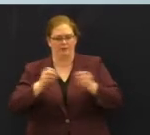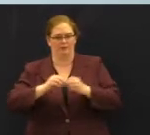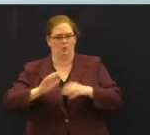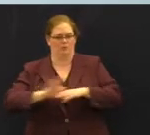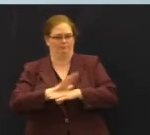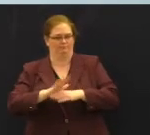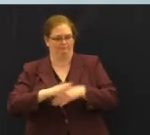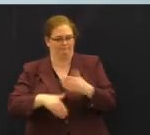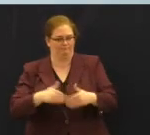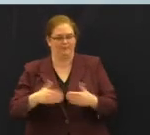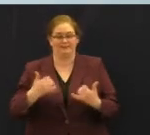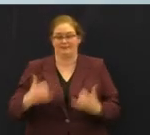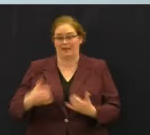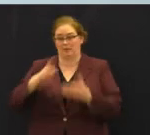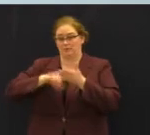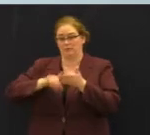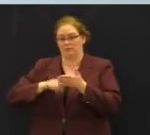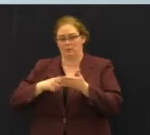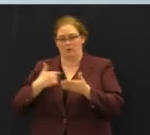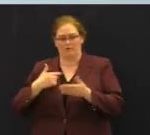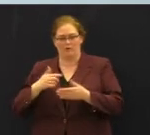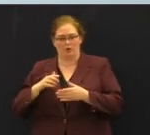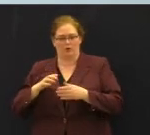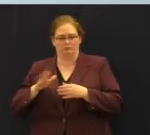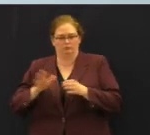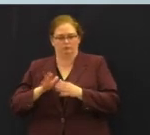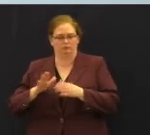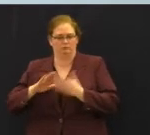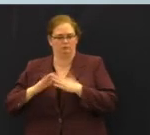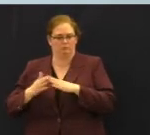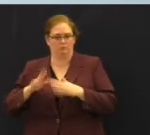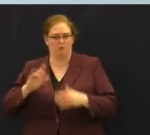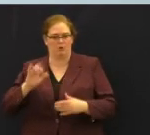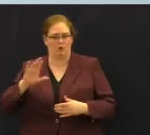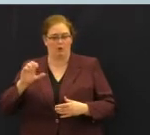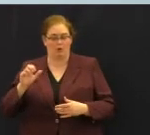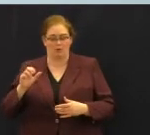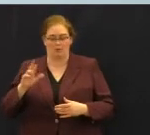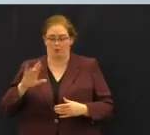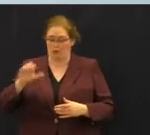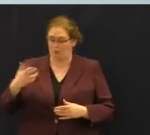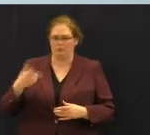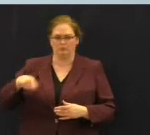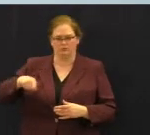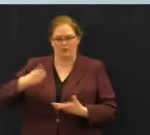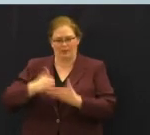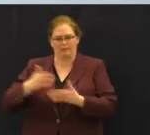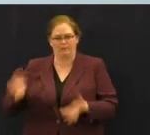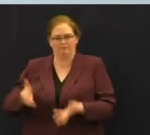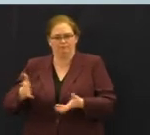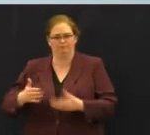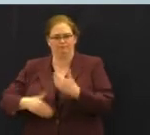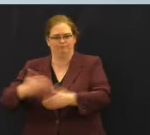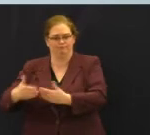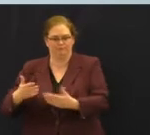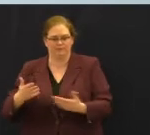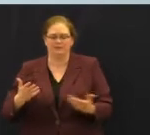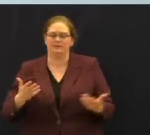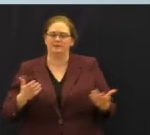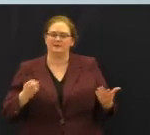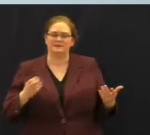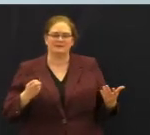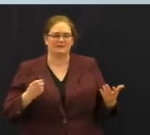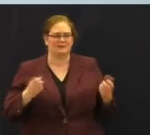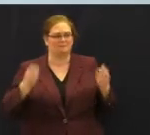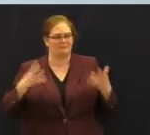today, we look at one of our boroughs and do something very similar to help them move things forward. And so there's a lot of